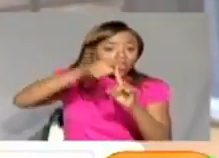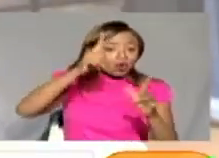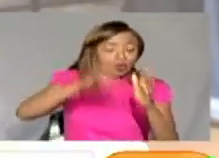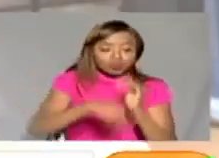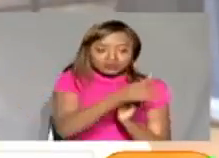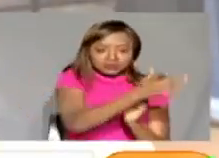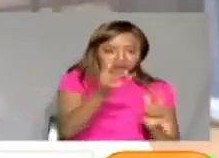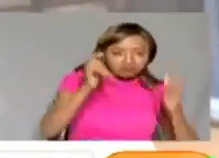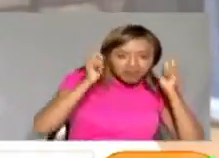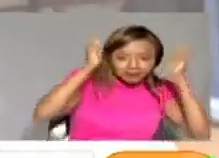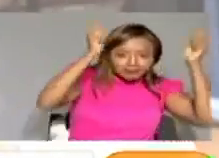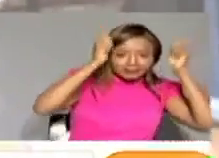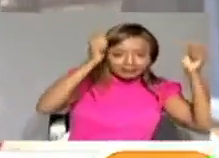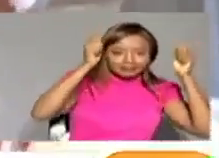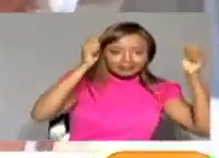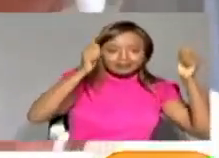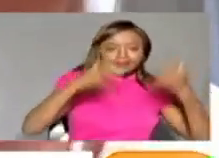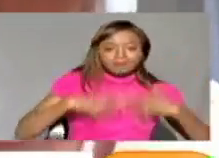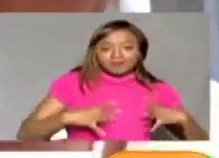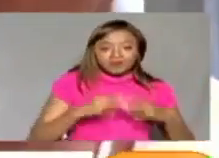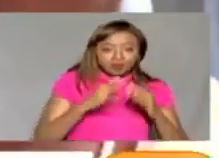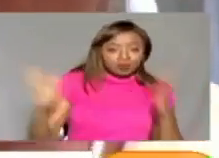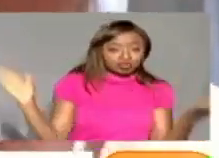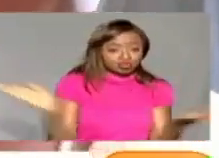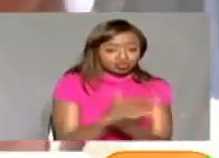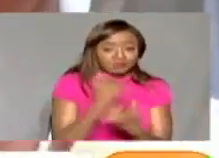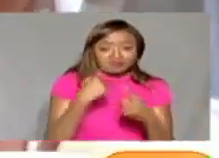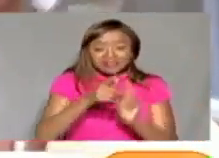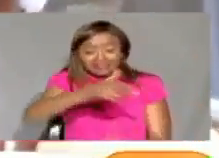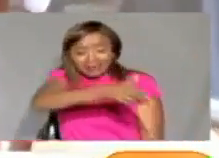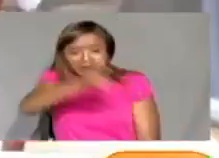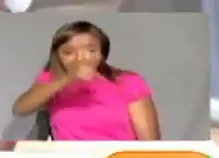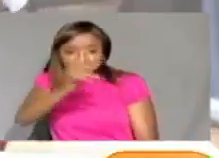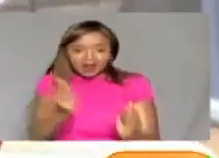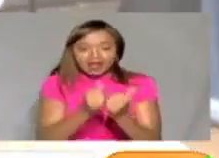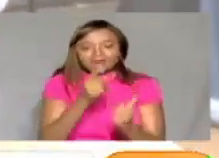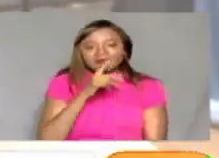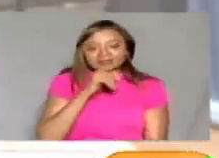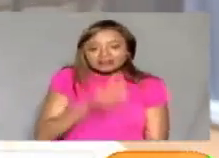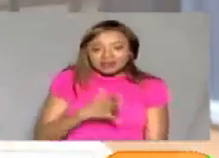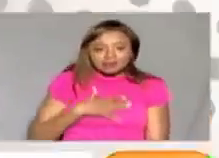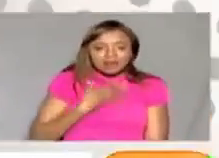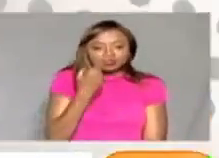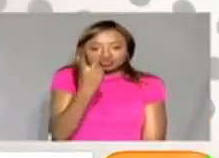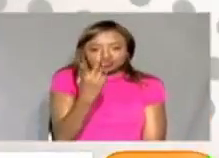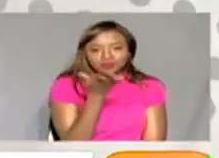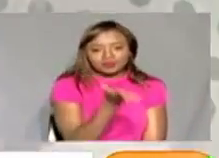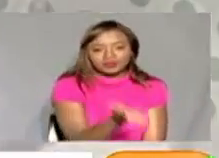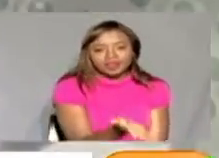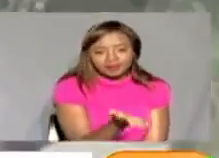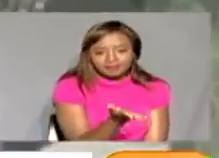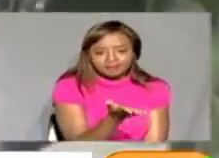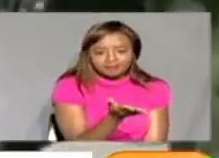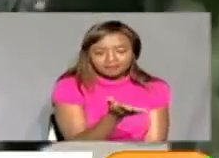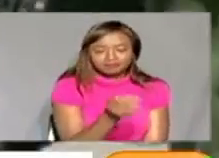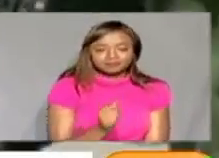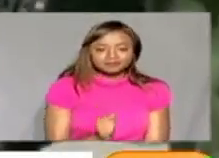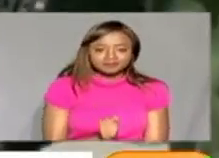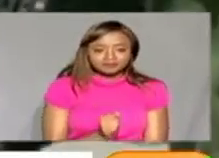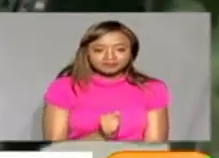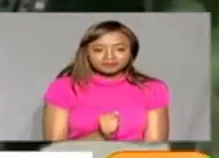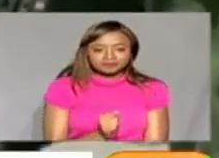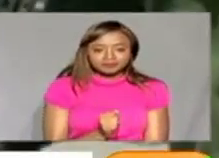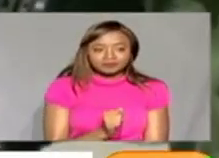waandamanaji. Sasa walipata Victor na Bernard waliuliwa hapo hapo. According to